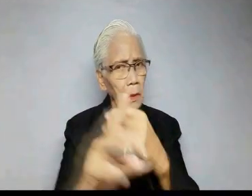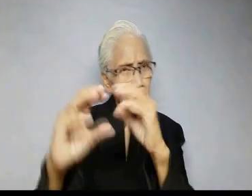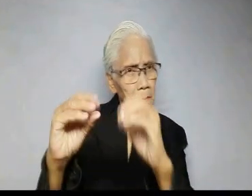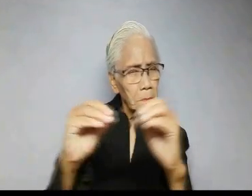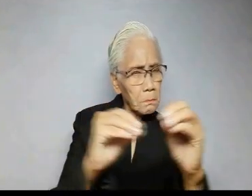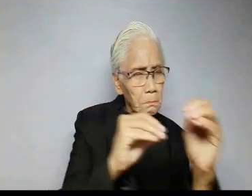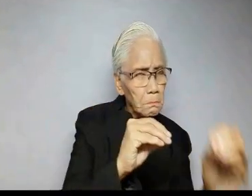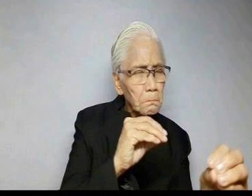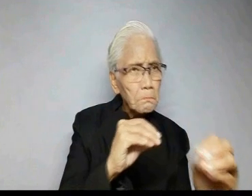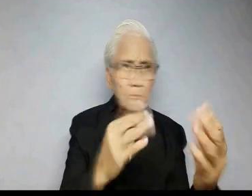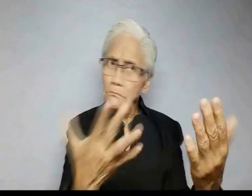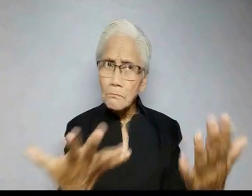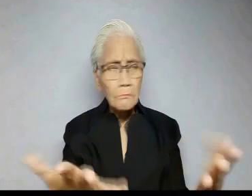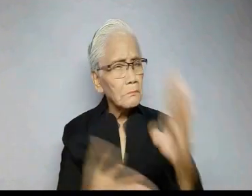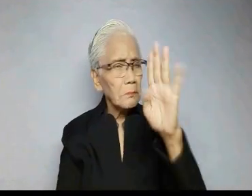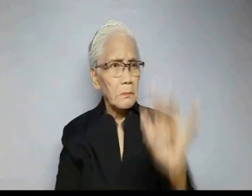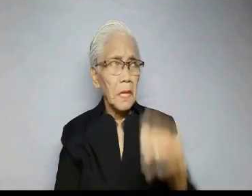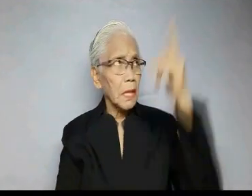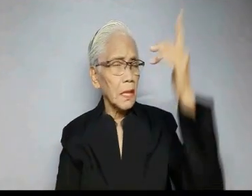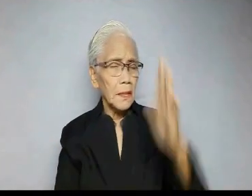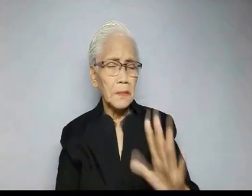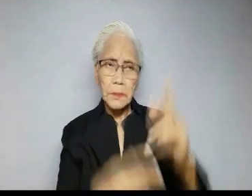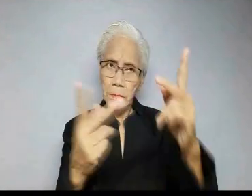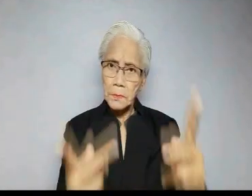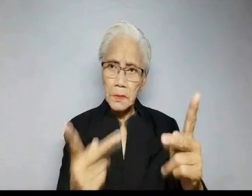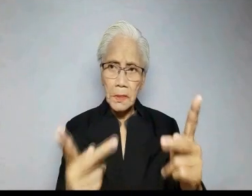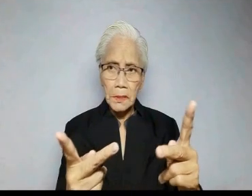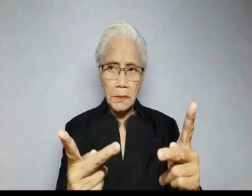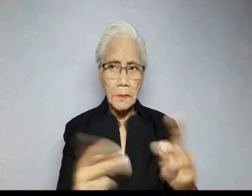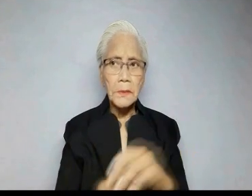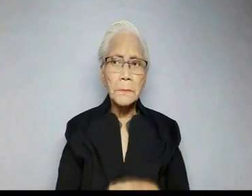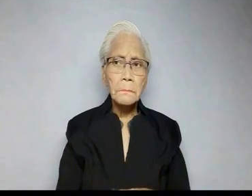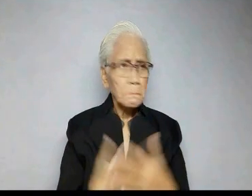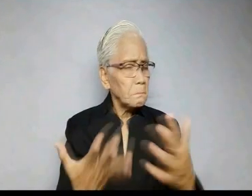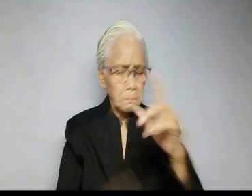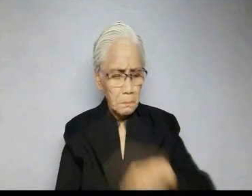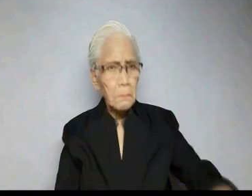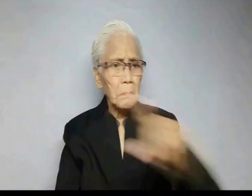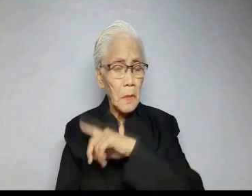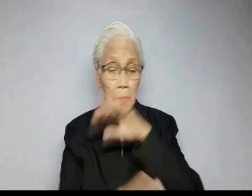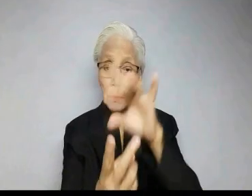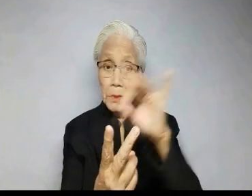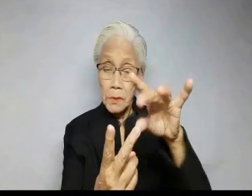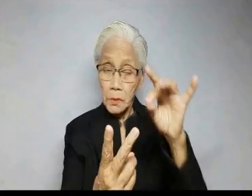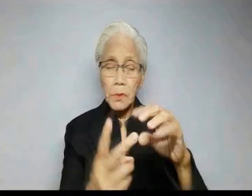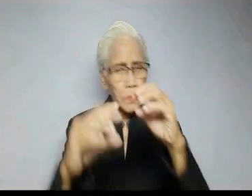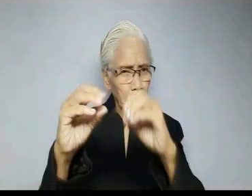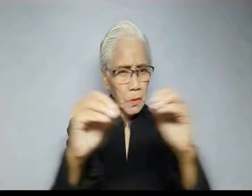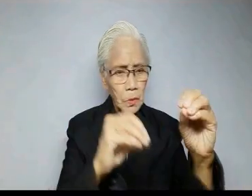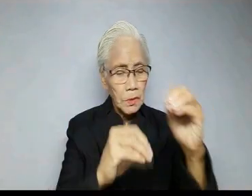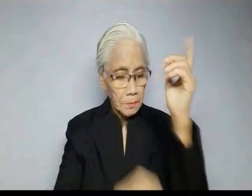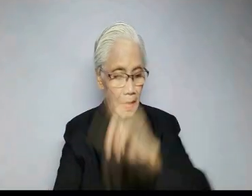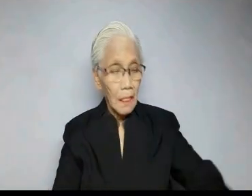tamed, so to speak, by God's presence and words. It is our choice to be